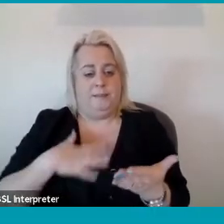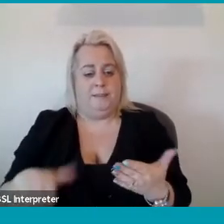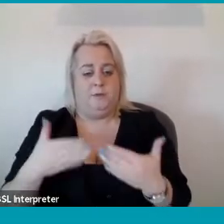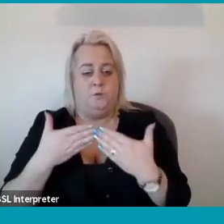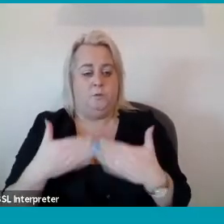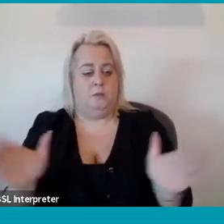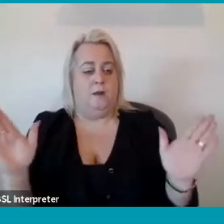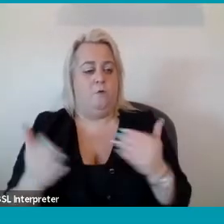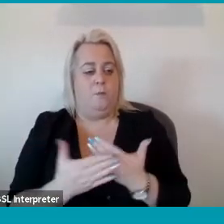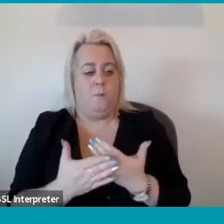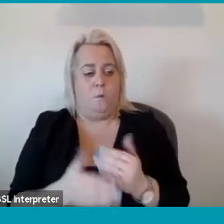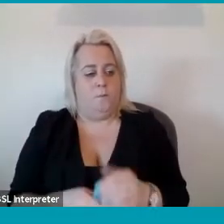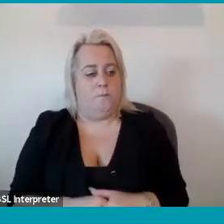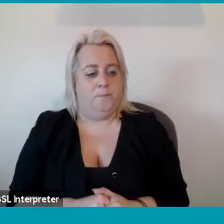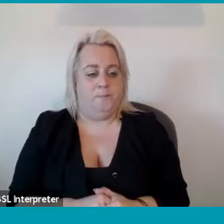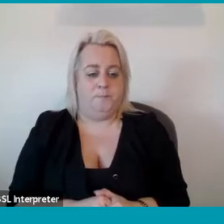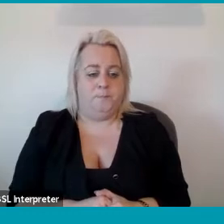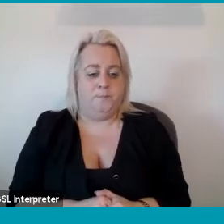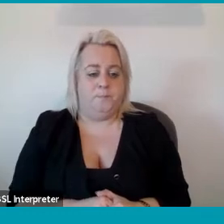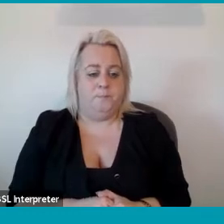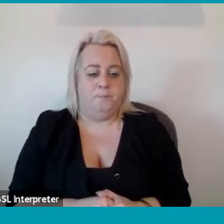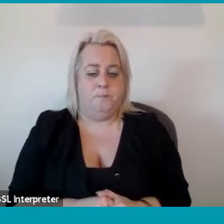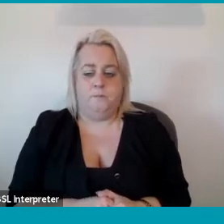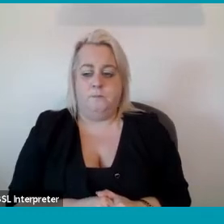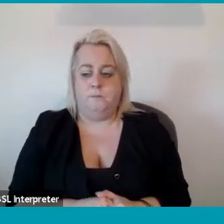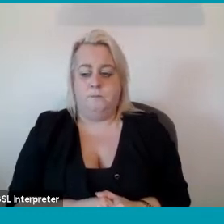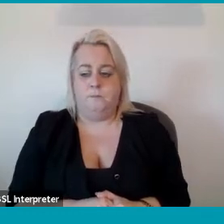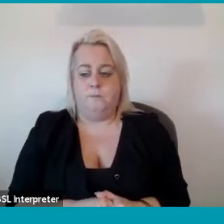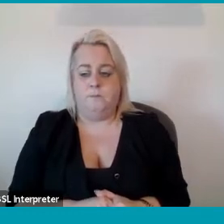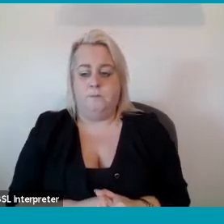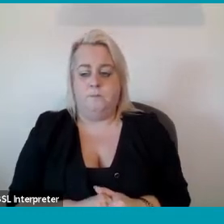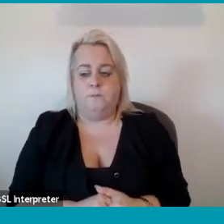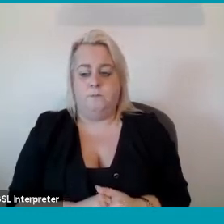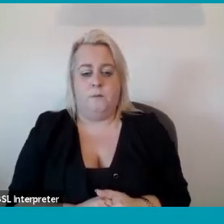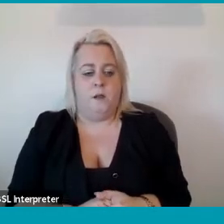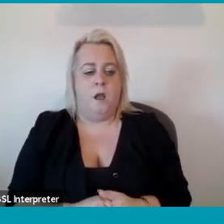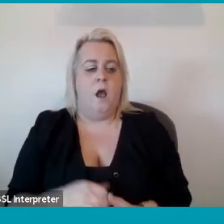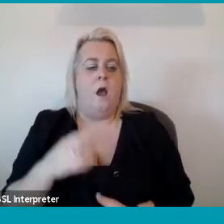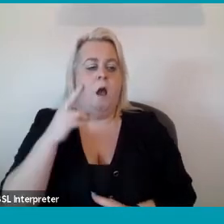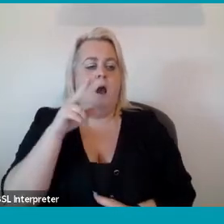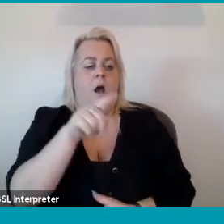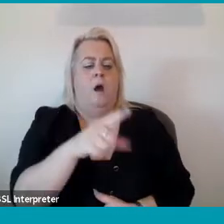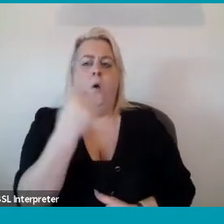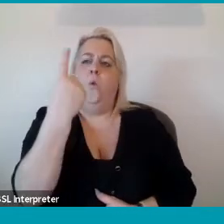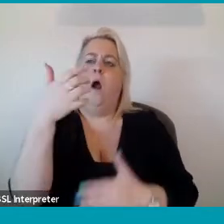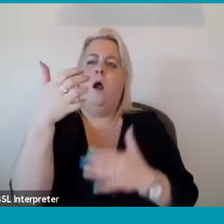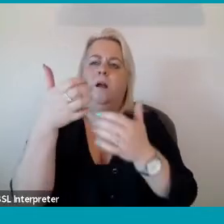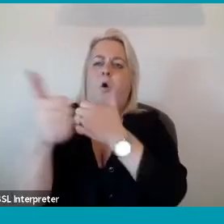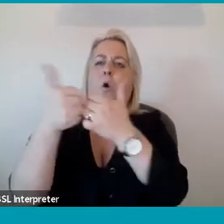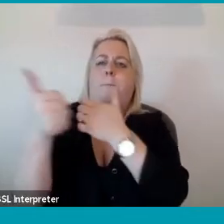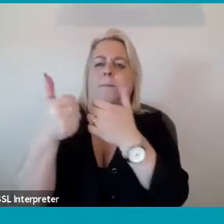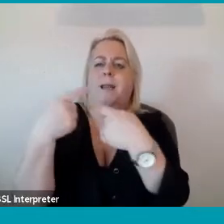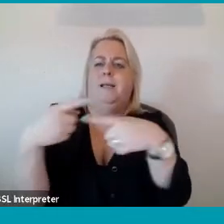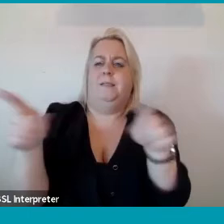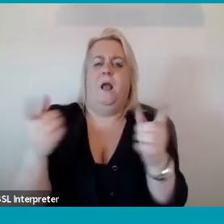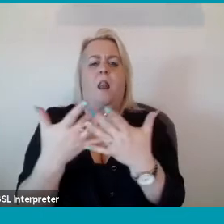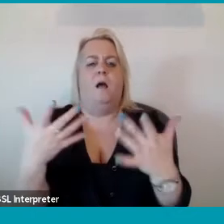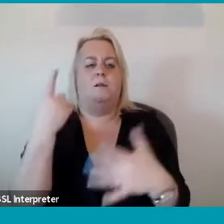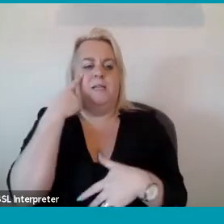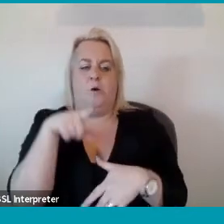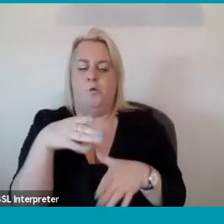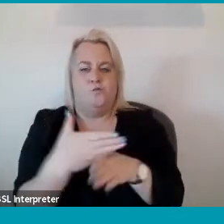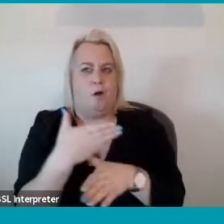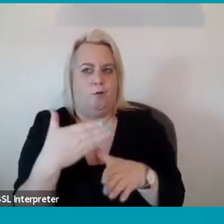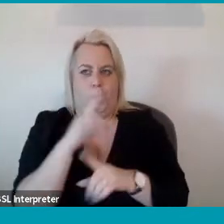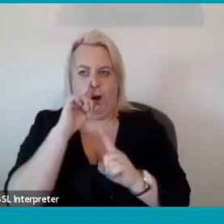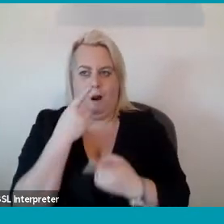Also, if we look at things like productivity, one of the things that I think organisations worry about is, well, it'd be nice to take on disabled people, but they're